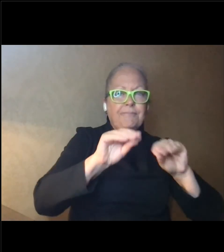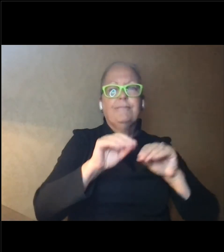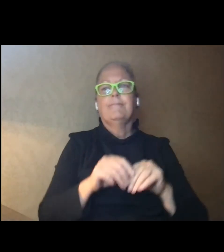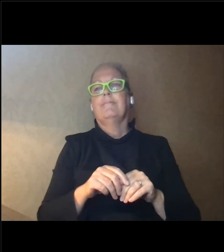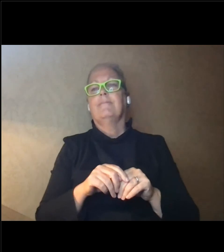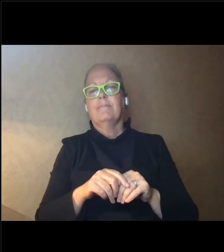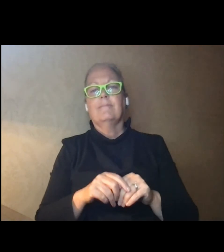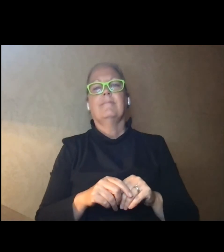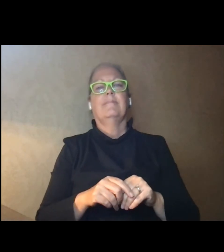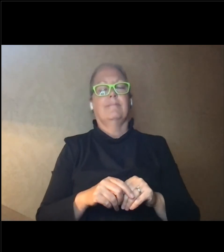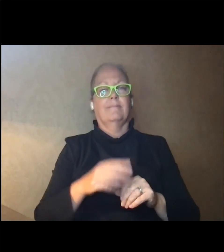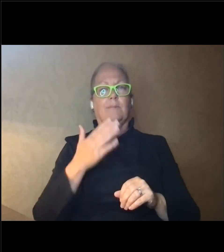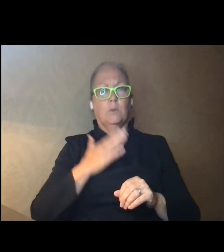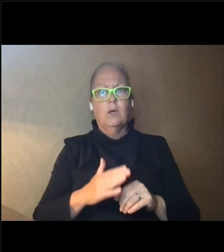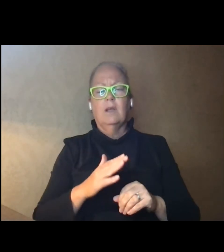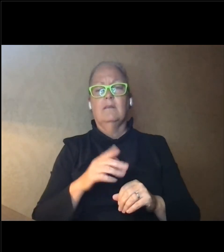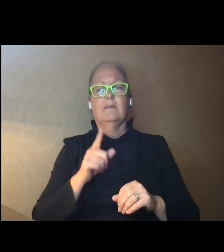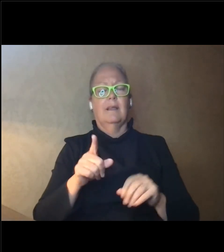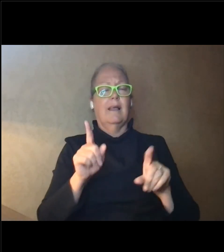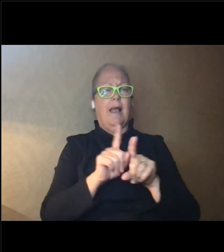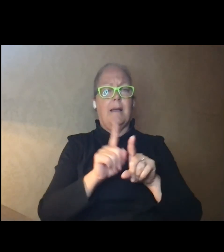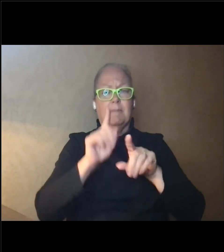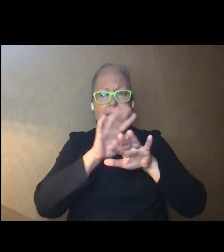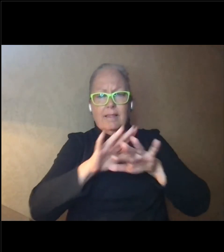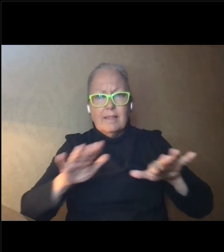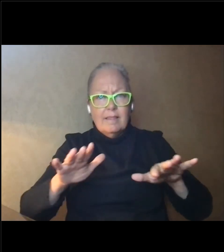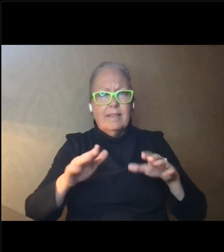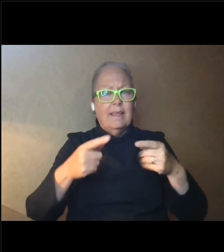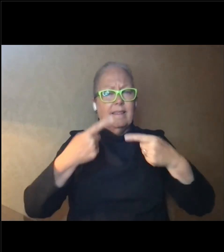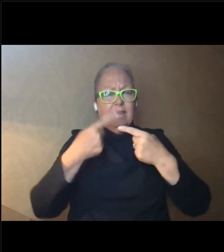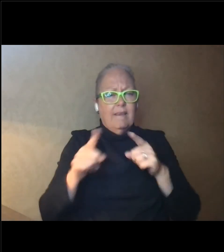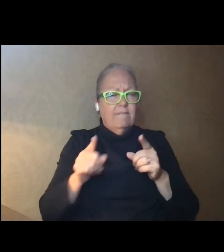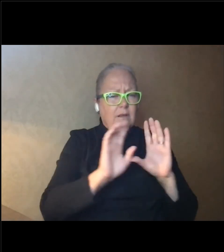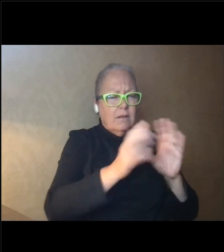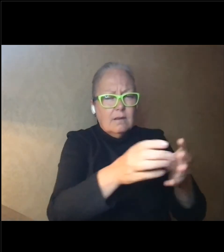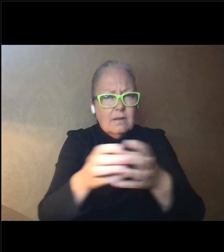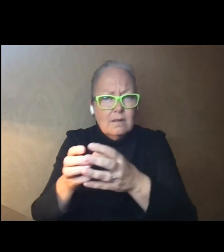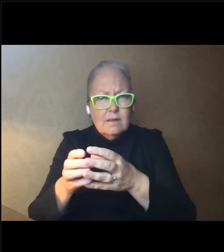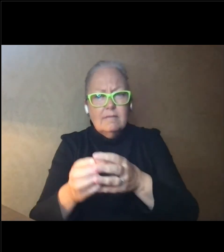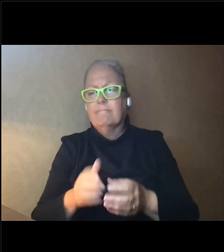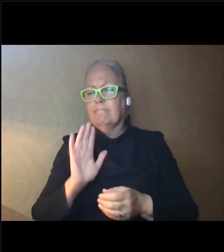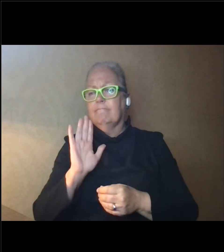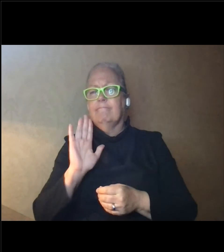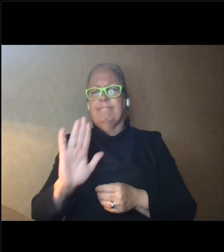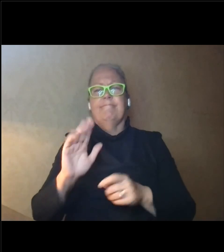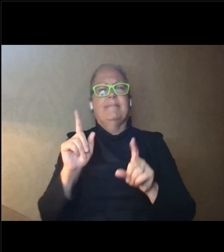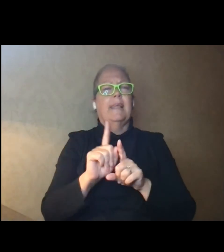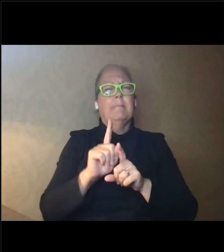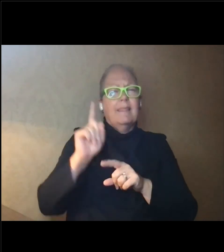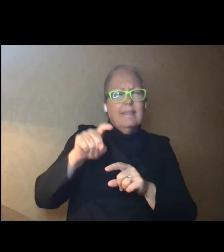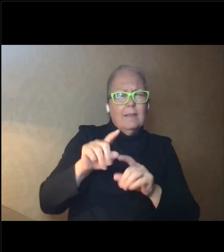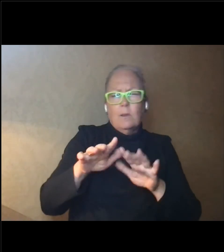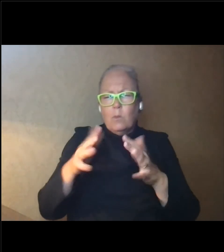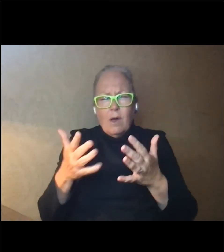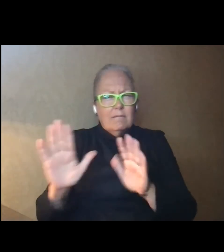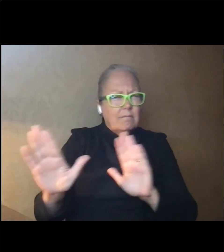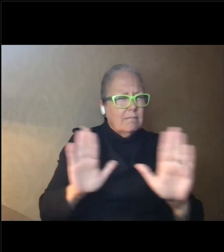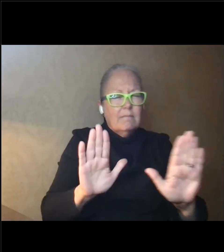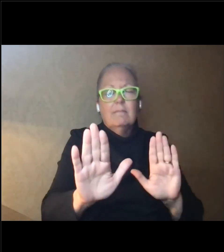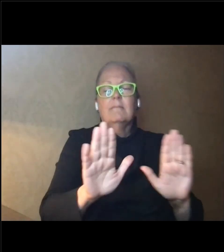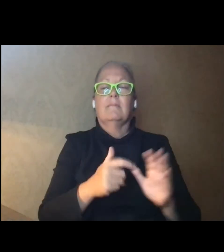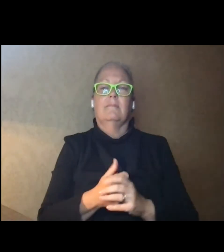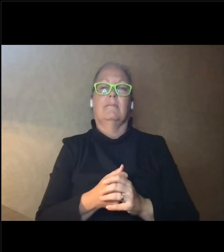diversities, intersectional factors, and spectrum of rehabilitation needs and severity. There is a